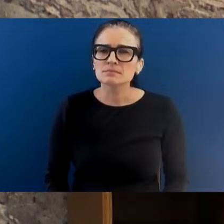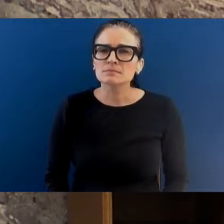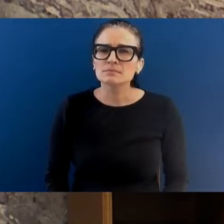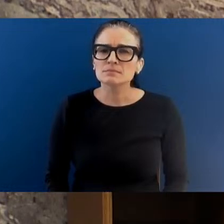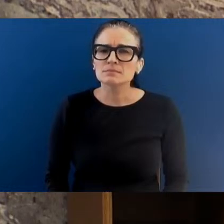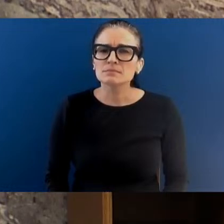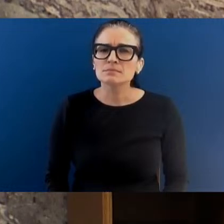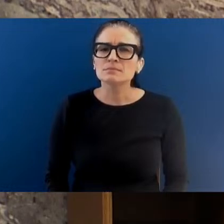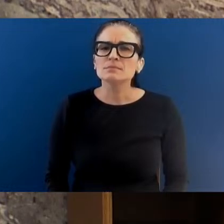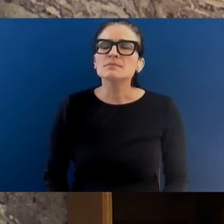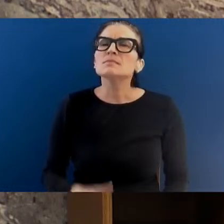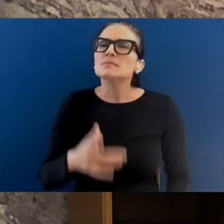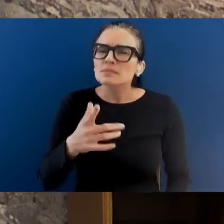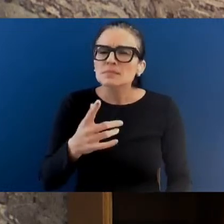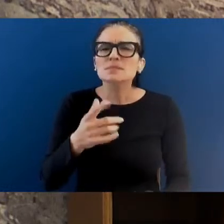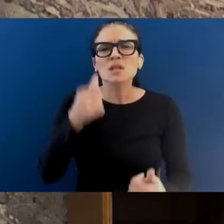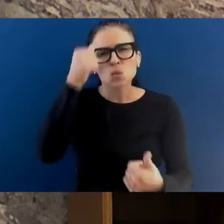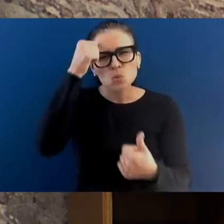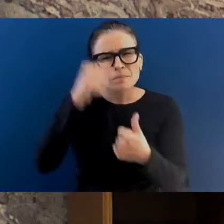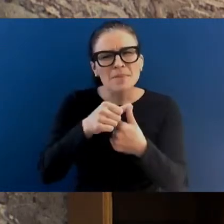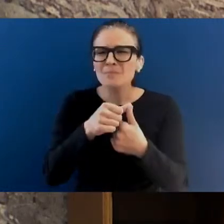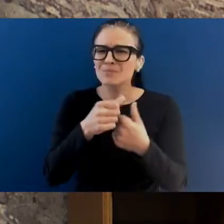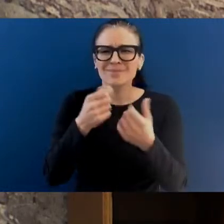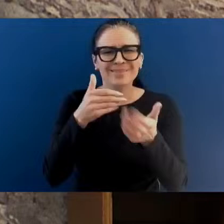who were slaughtered on October 7th,